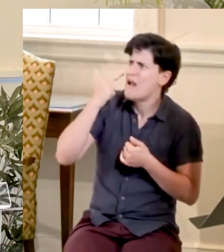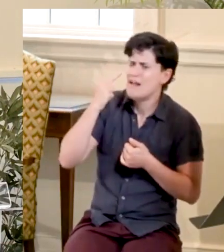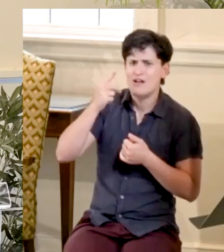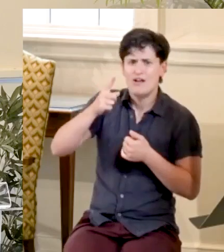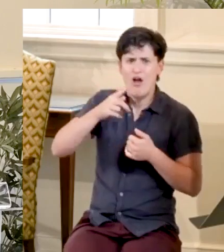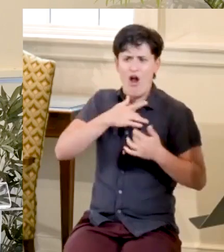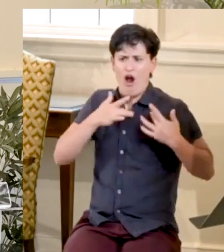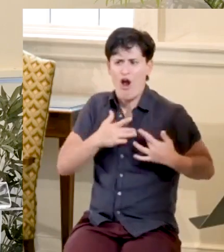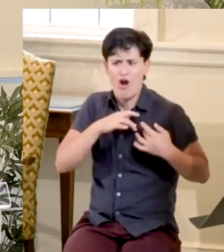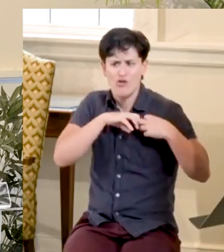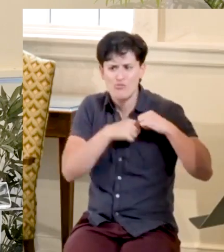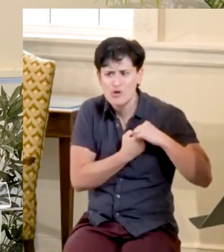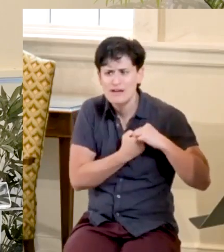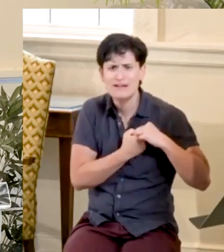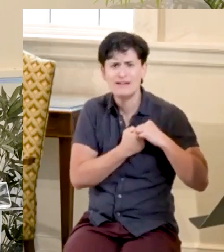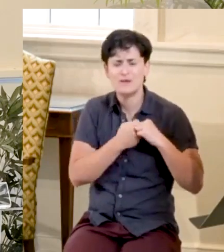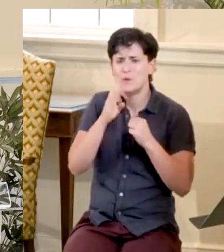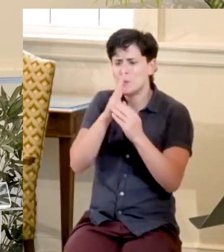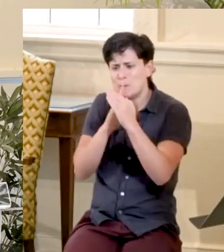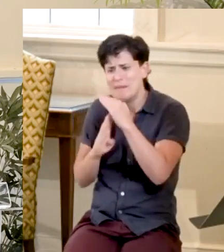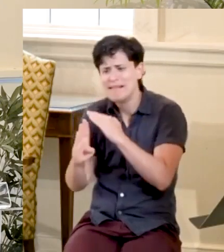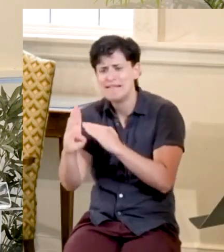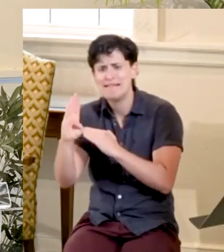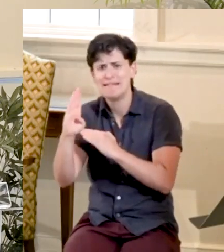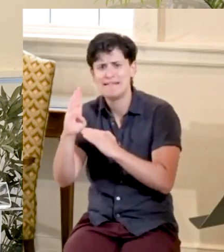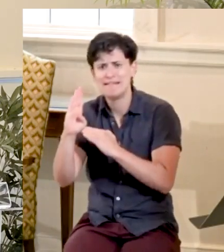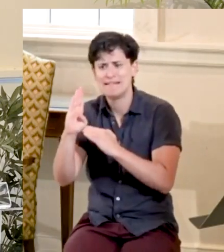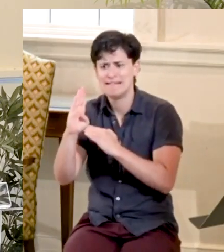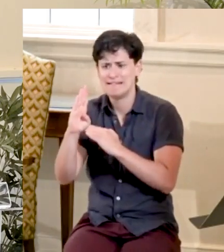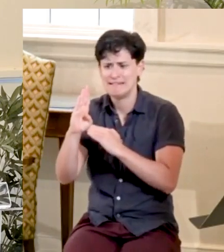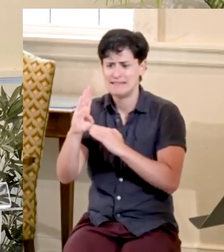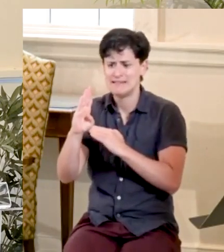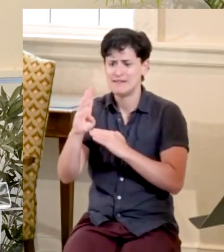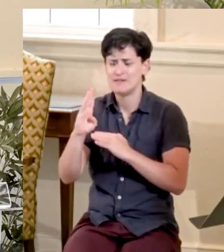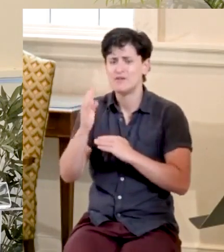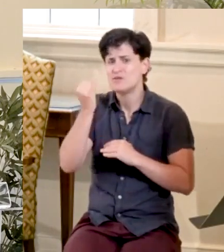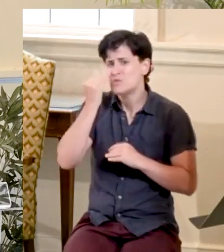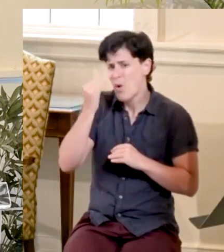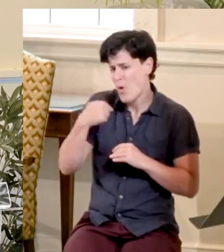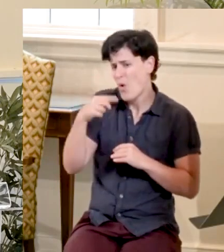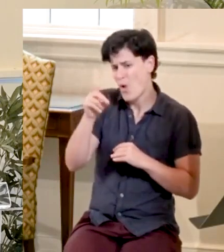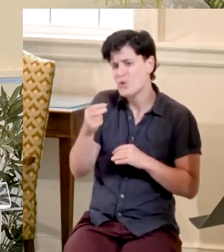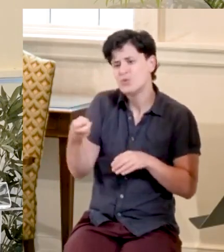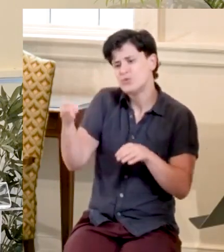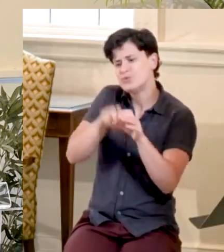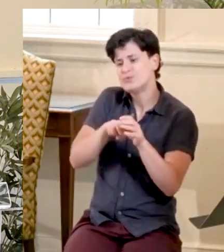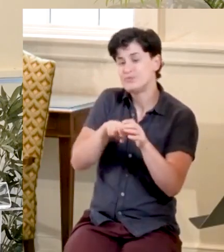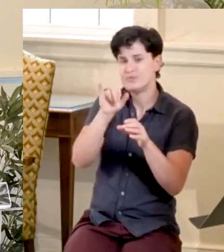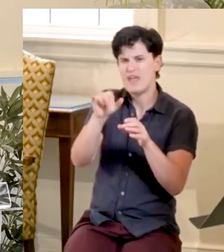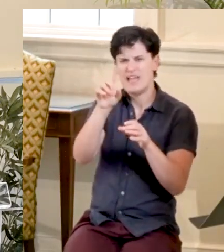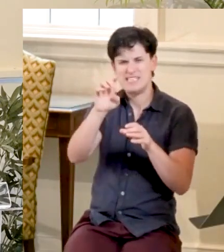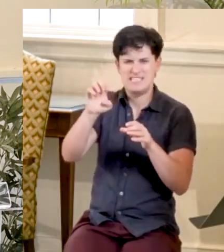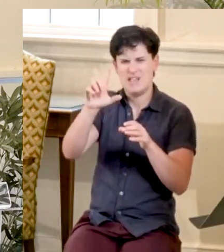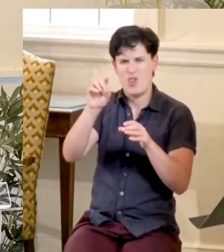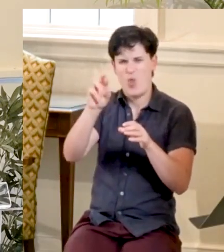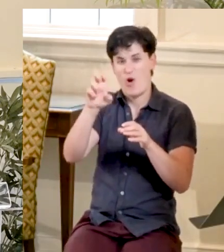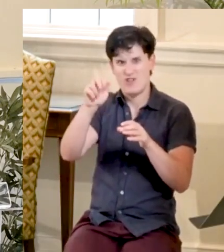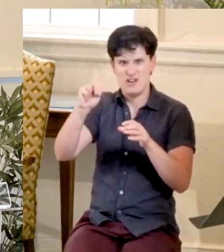humility. Now let's say I do hop on that DeLorean, and I visit